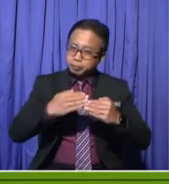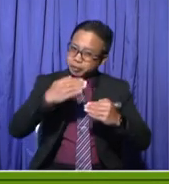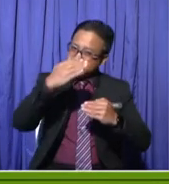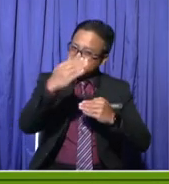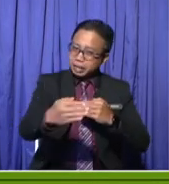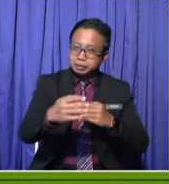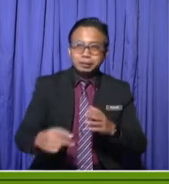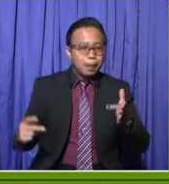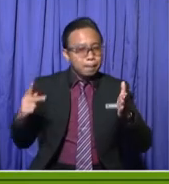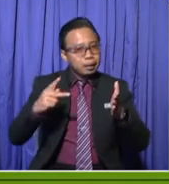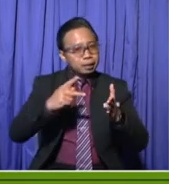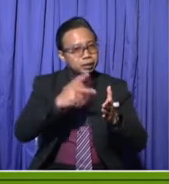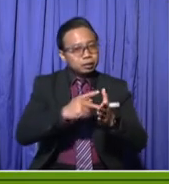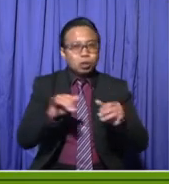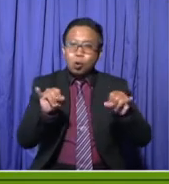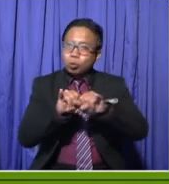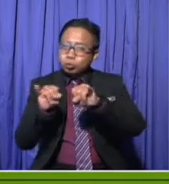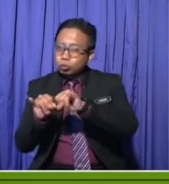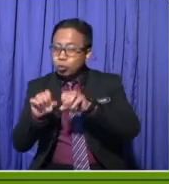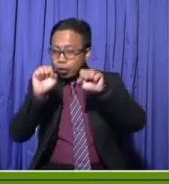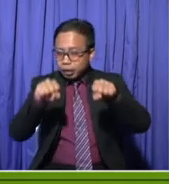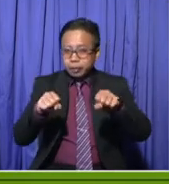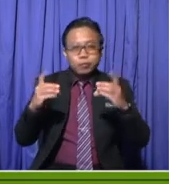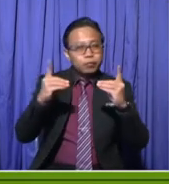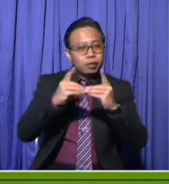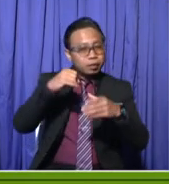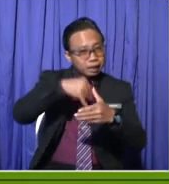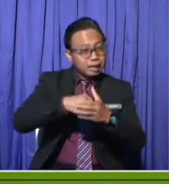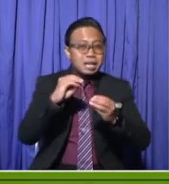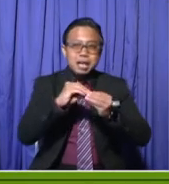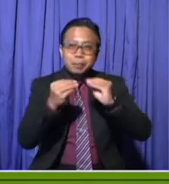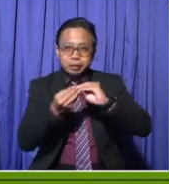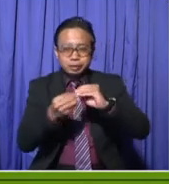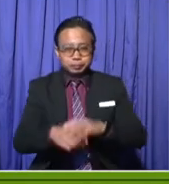Next, patterns also can be found in numbers.